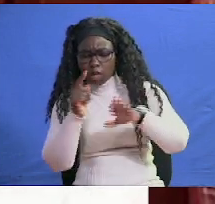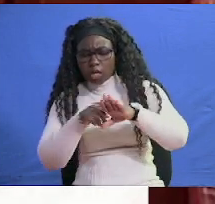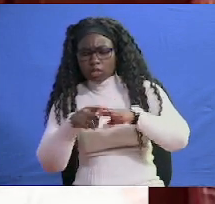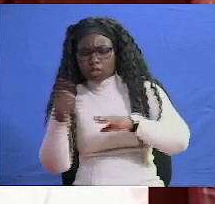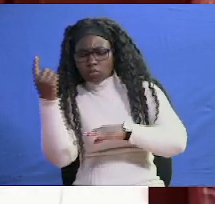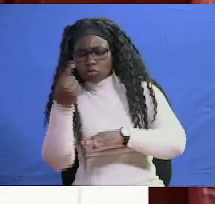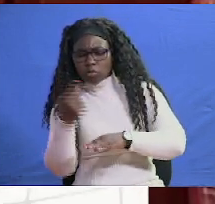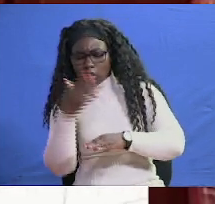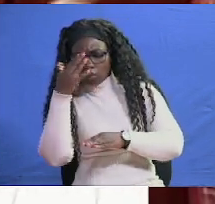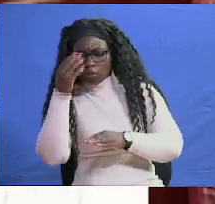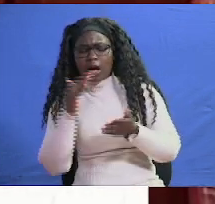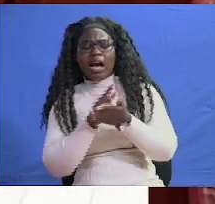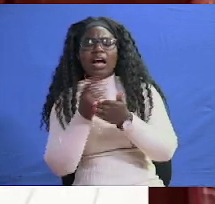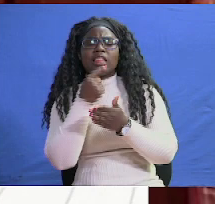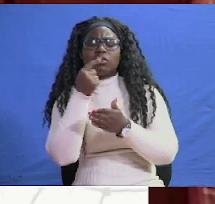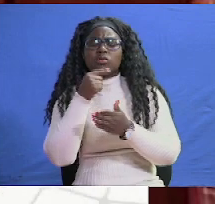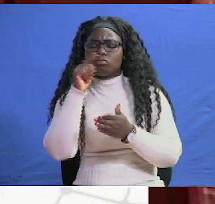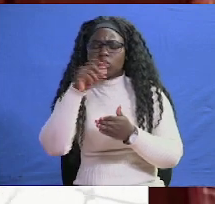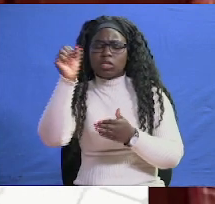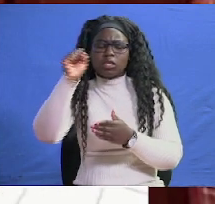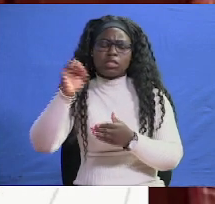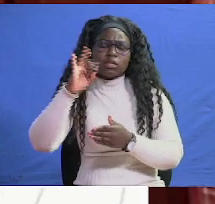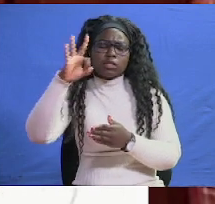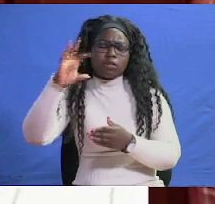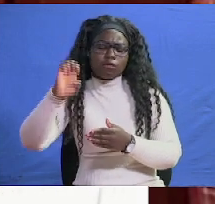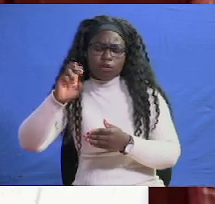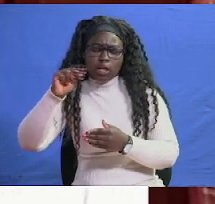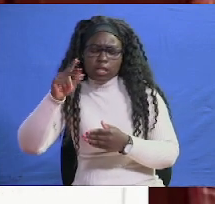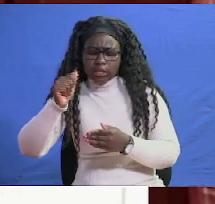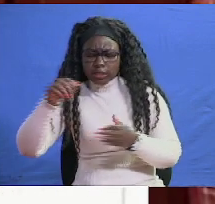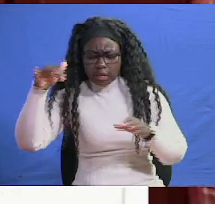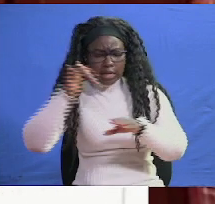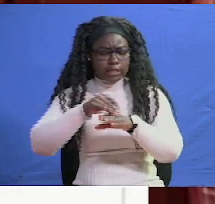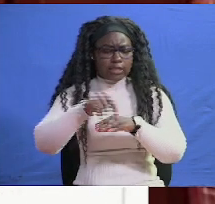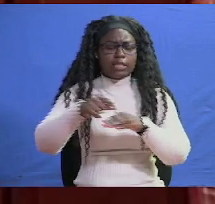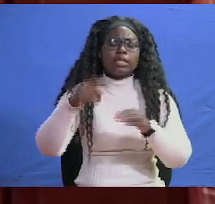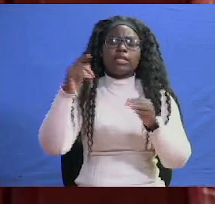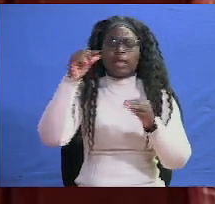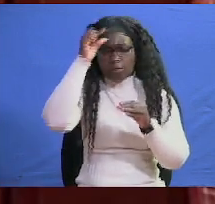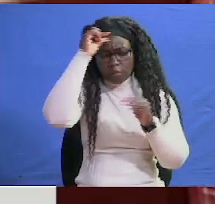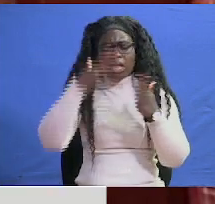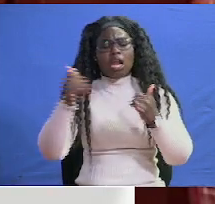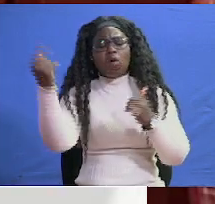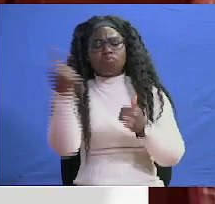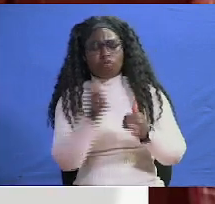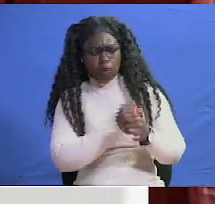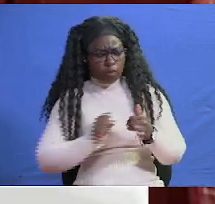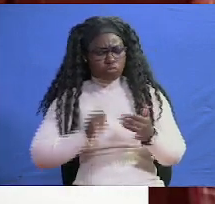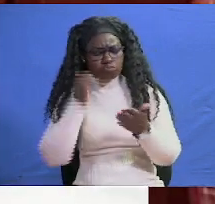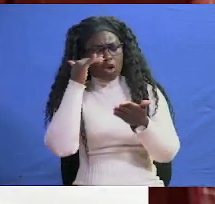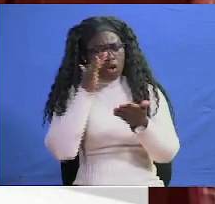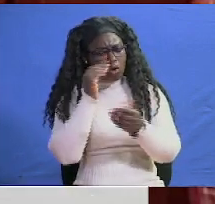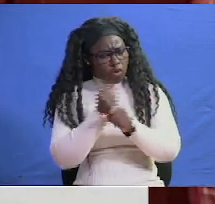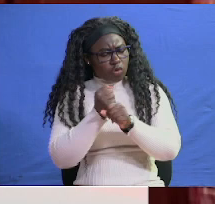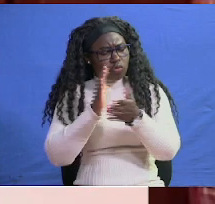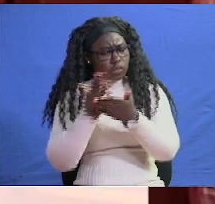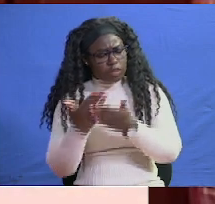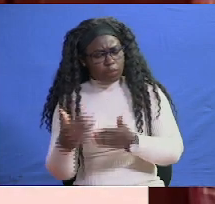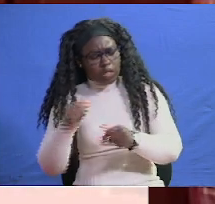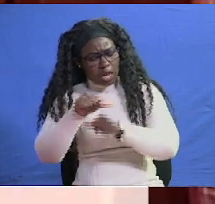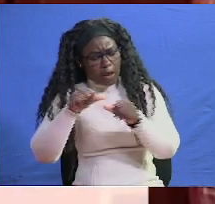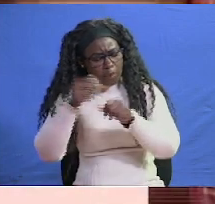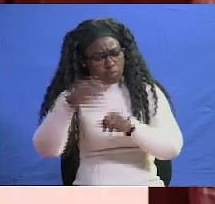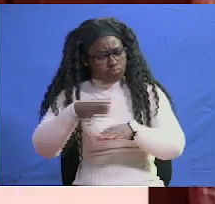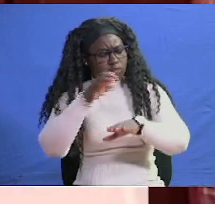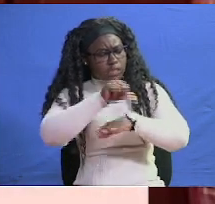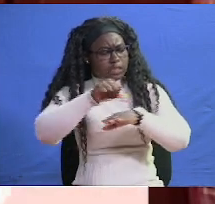for the media, some of you are saying, oh, Sifuna is in the habit of attacking this government. Now he has come for the Senate. Do something. Do something about this national